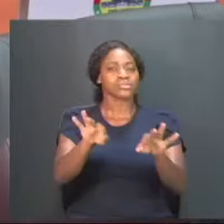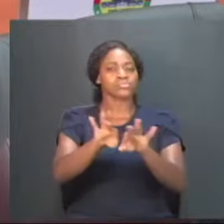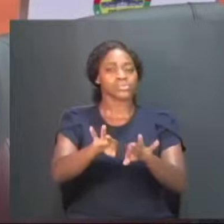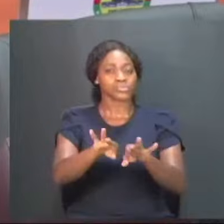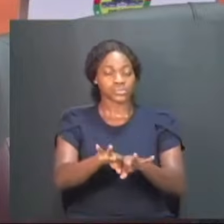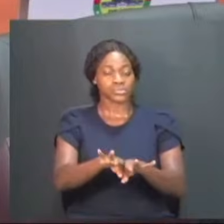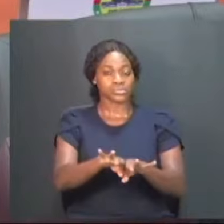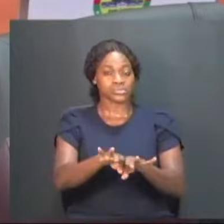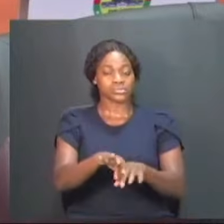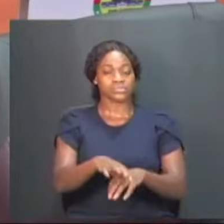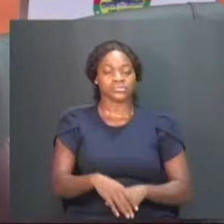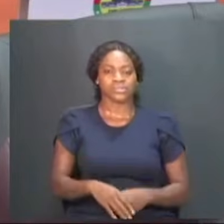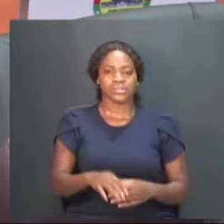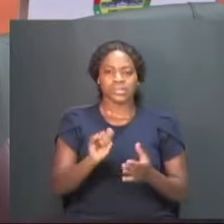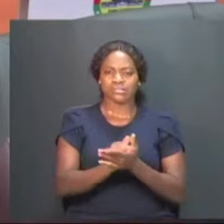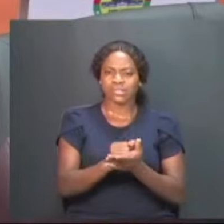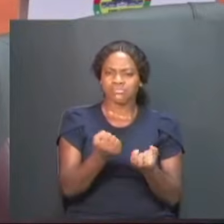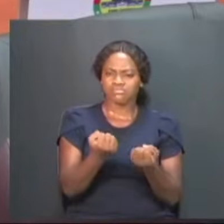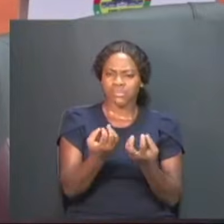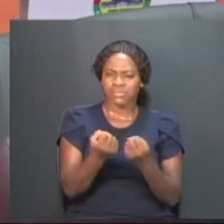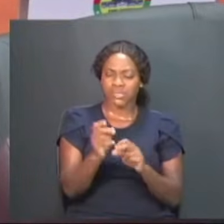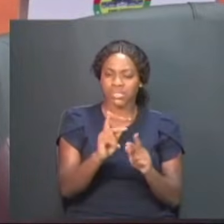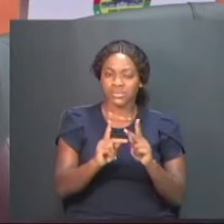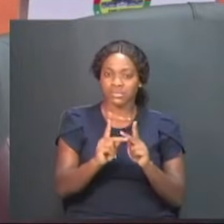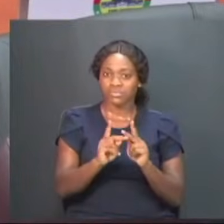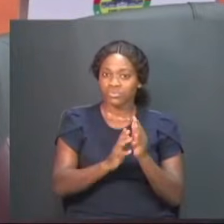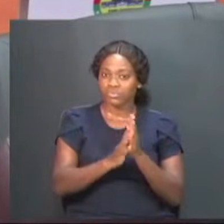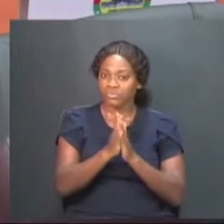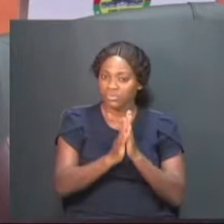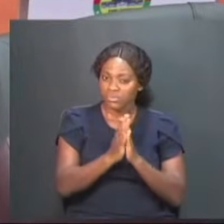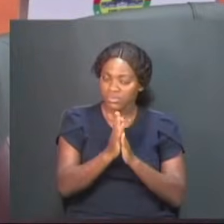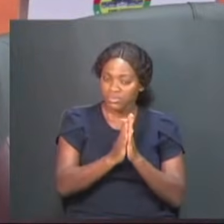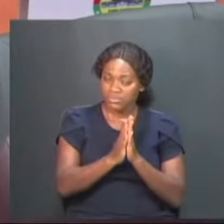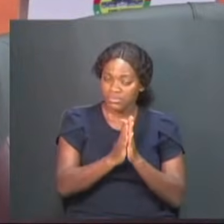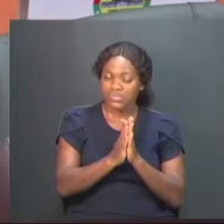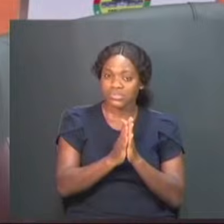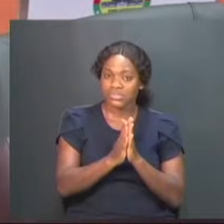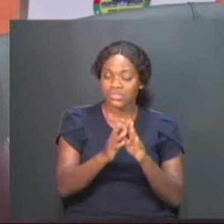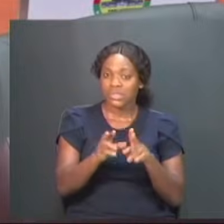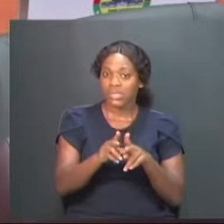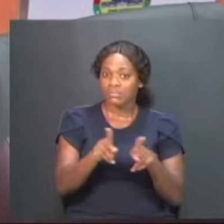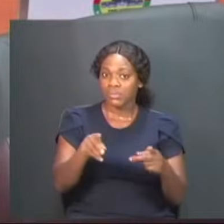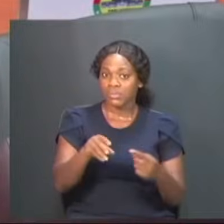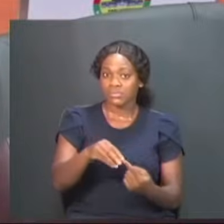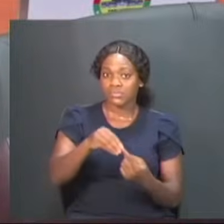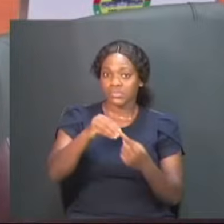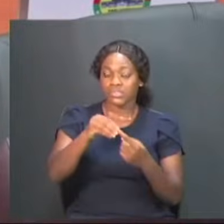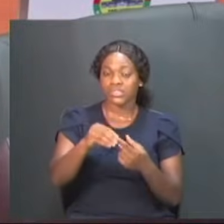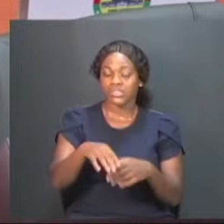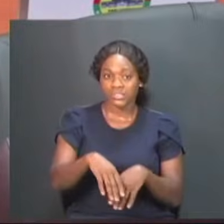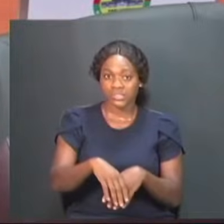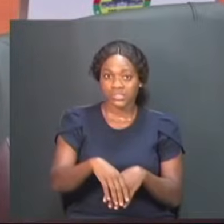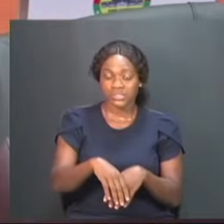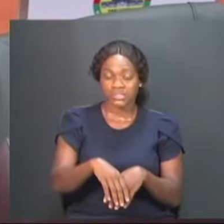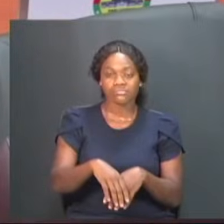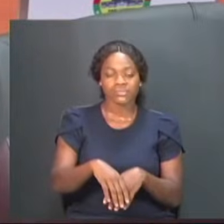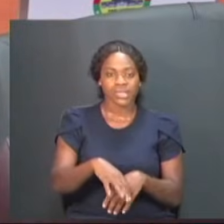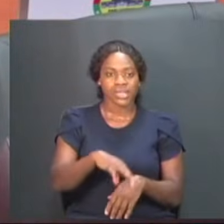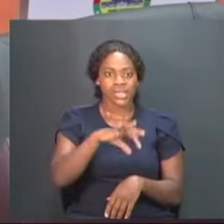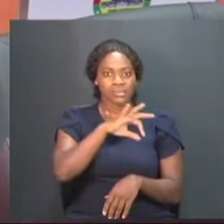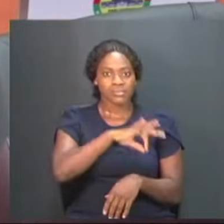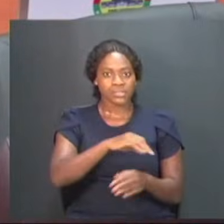of interest from the public, especially with the reduction of the royalties from